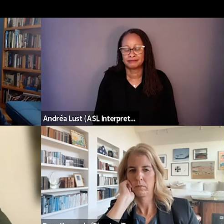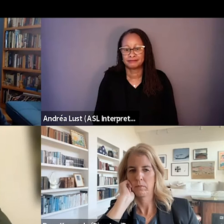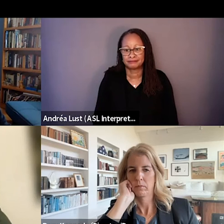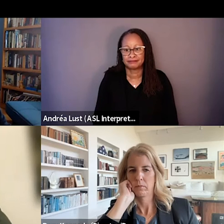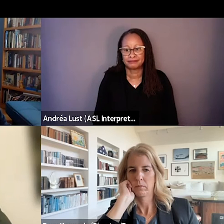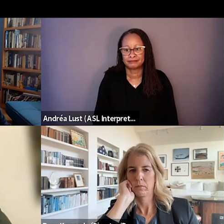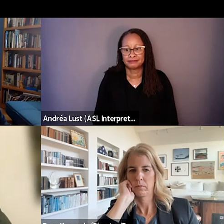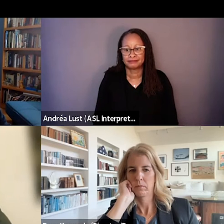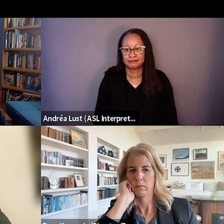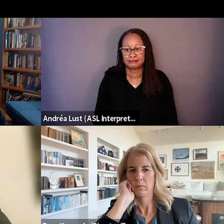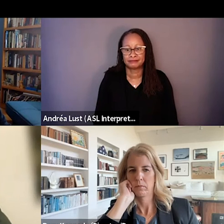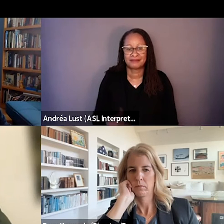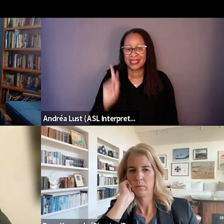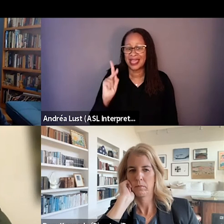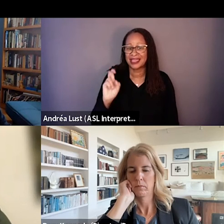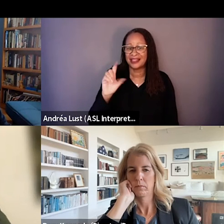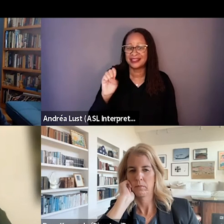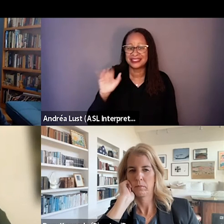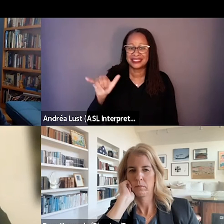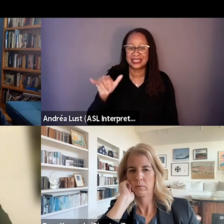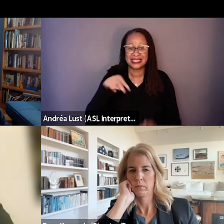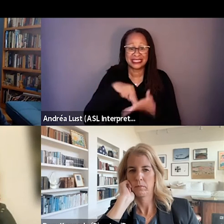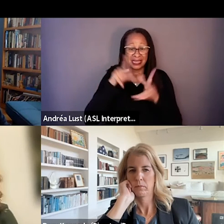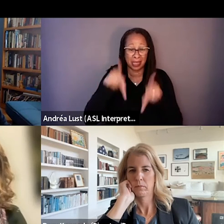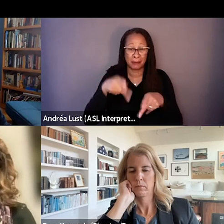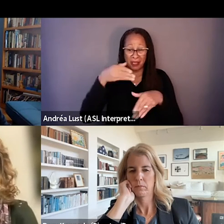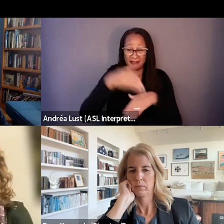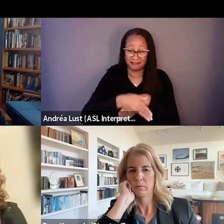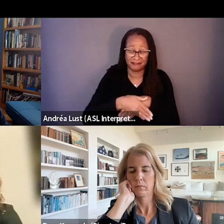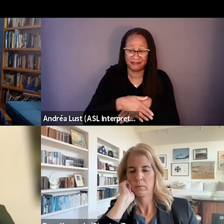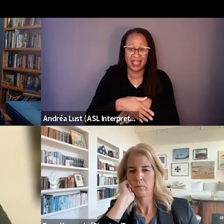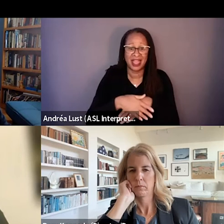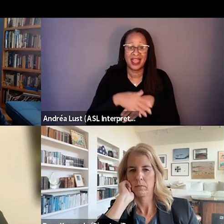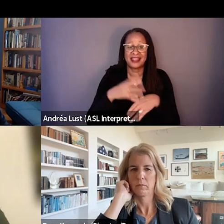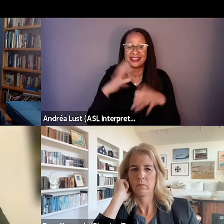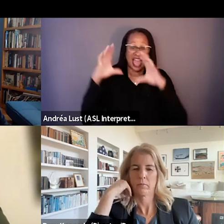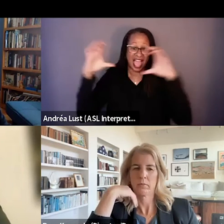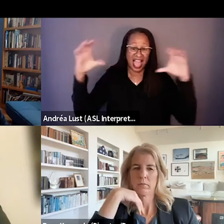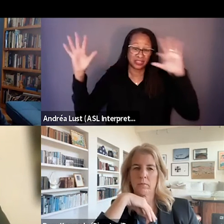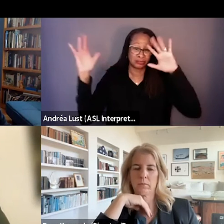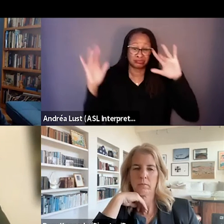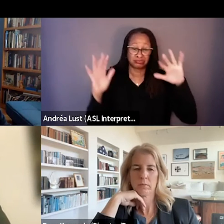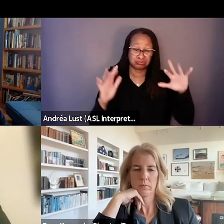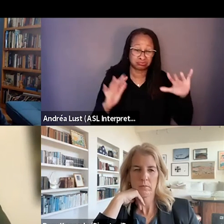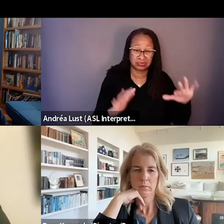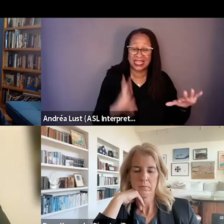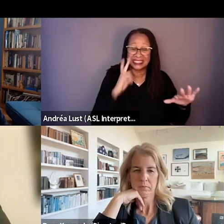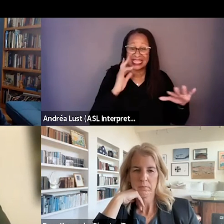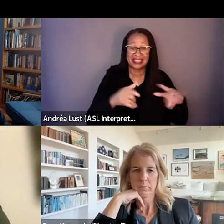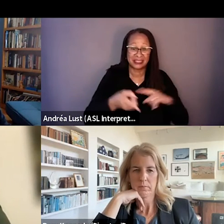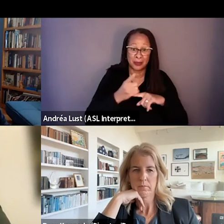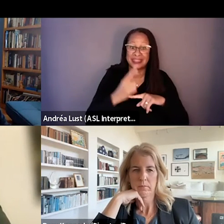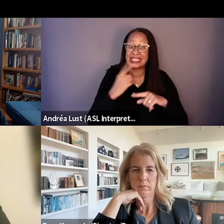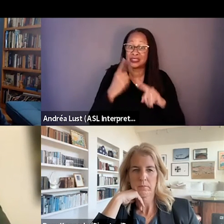there's Kelsey standing up as the ash cloud is clearing and seeing that this is the moment and saying